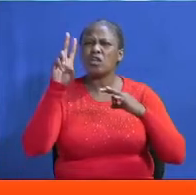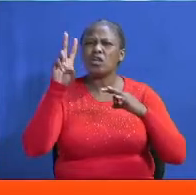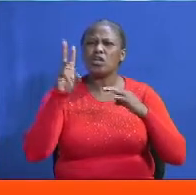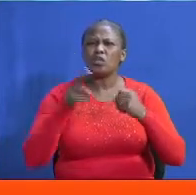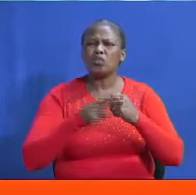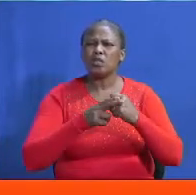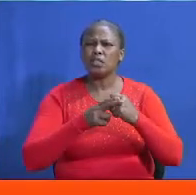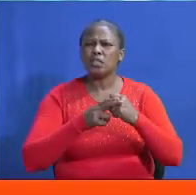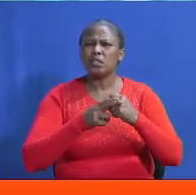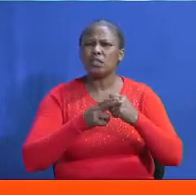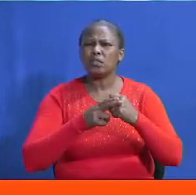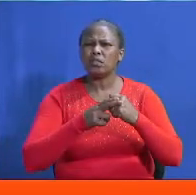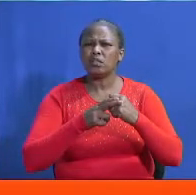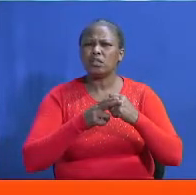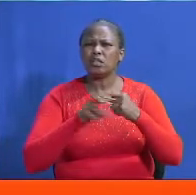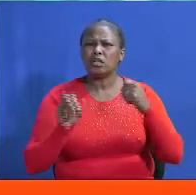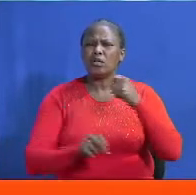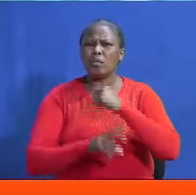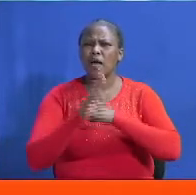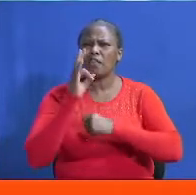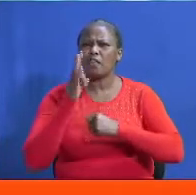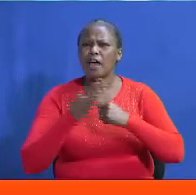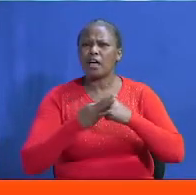11th, 2017. Yes. 2017. Yeah. So it shows that